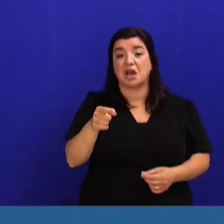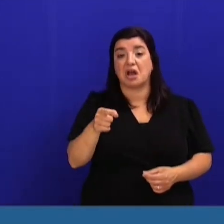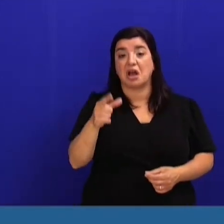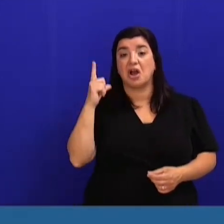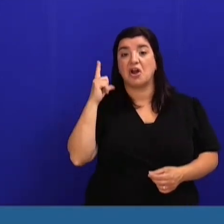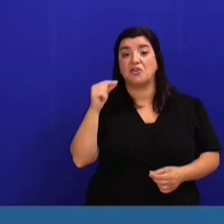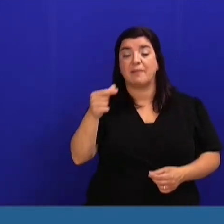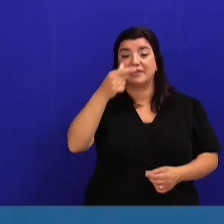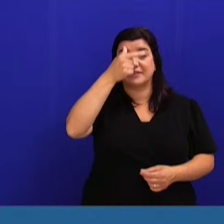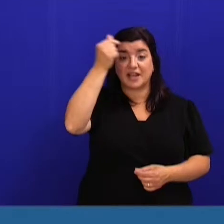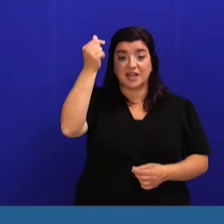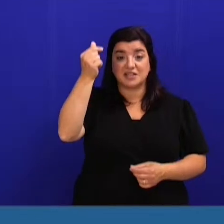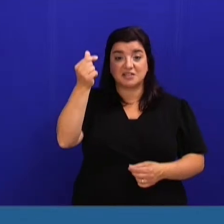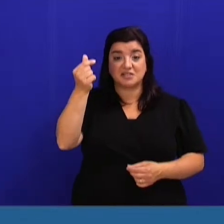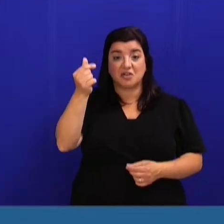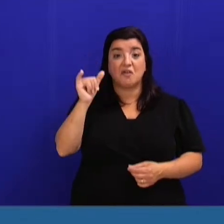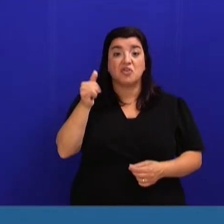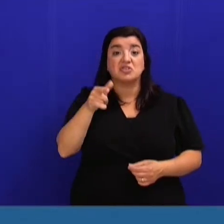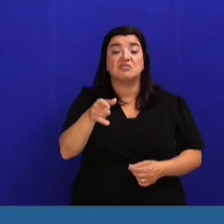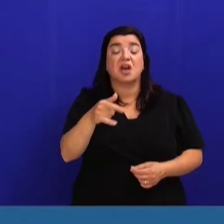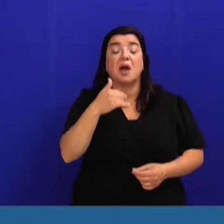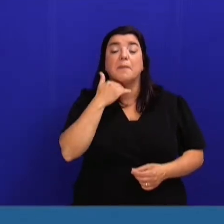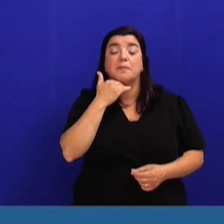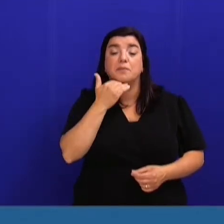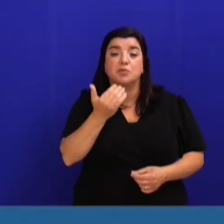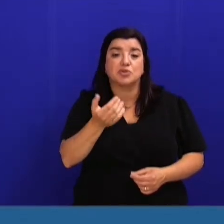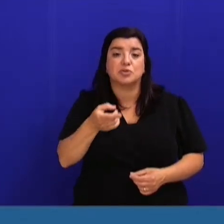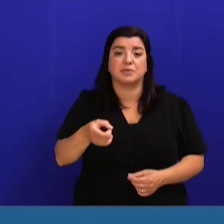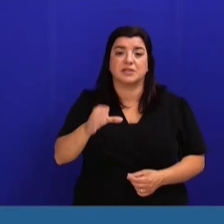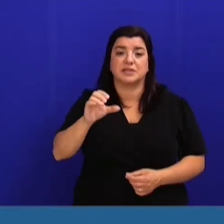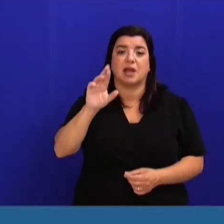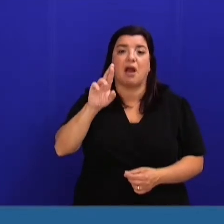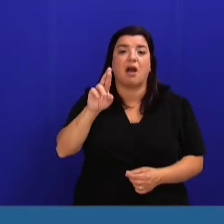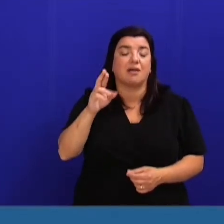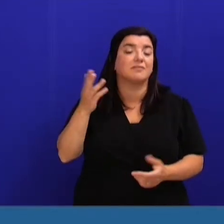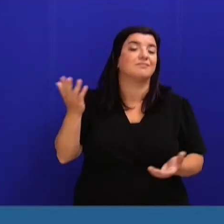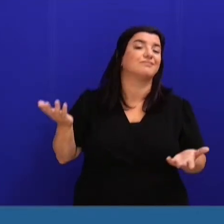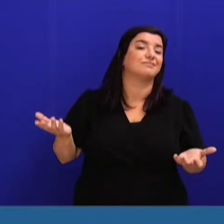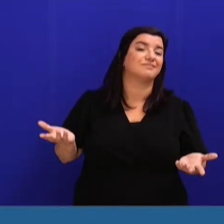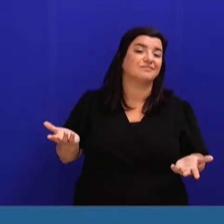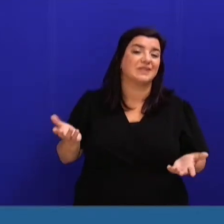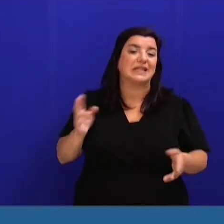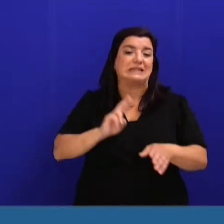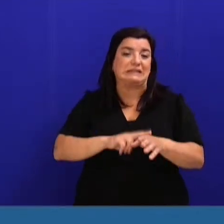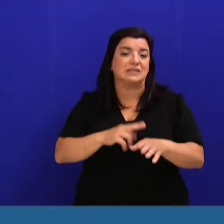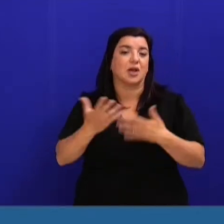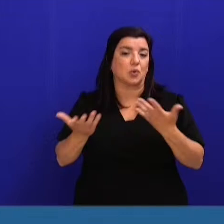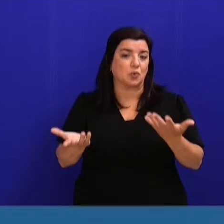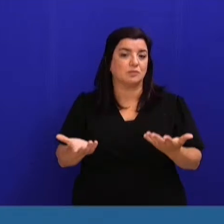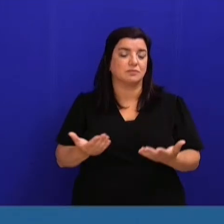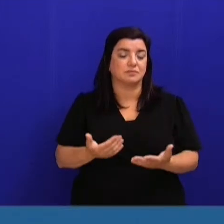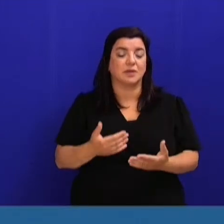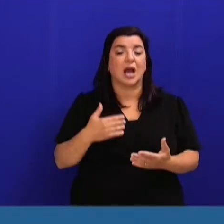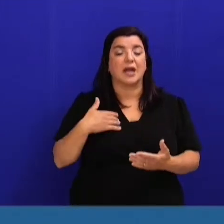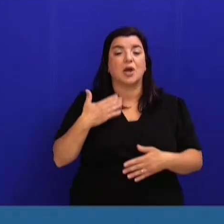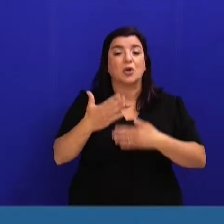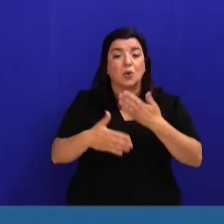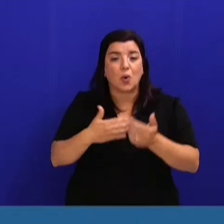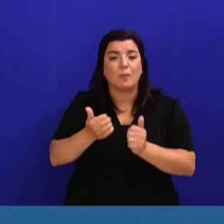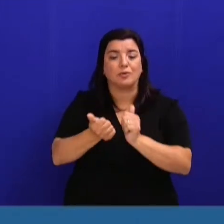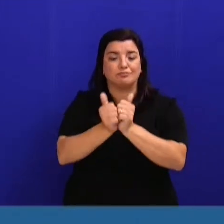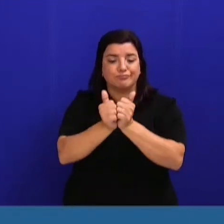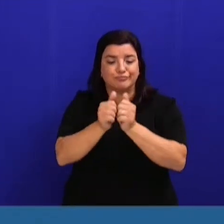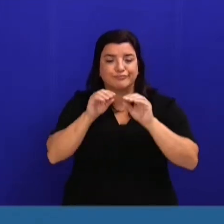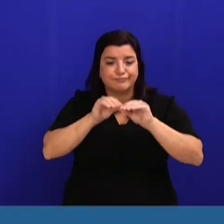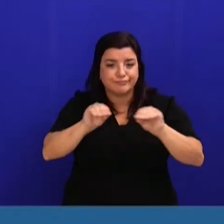meta fil-fatt ma kien rapid test ma kienx PCR, kellna minn dawn iċ-ċirkostanzi, però qegħdin nibqgħu għaddejjin bit-training ħalli bekk aħna nkun